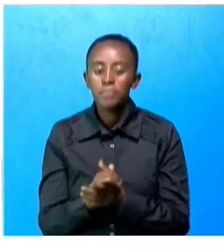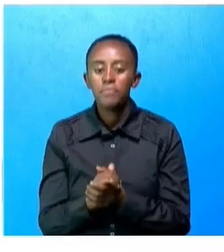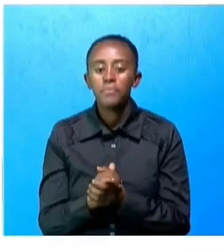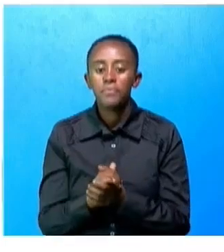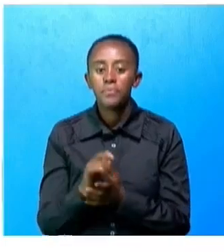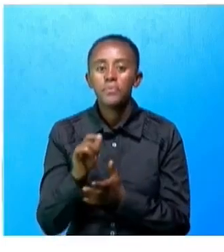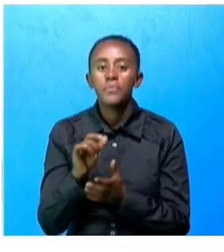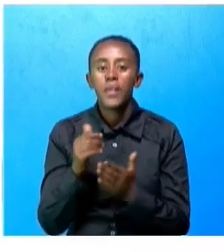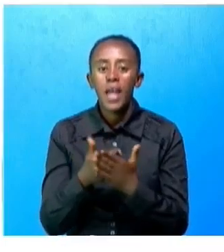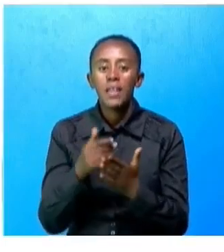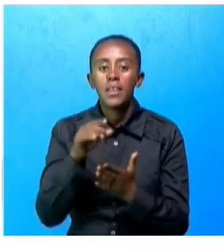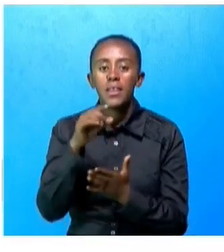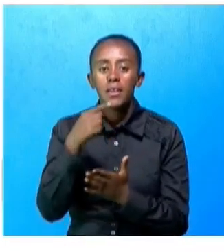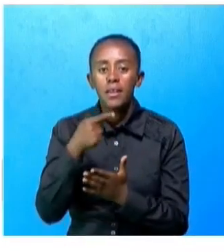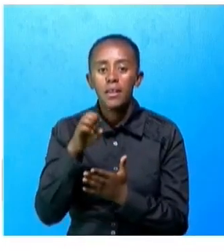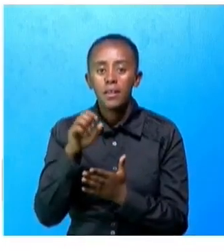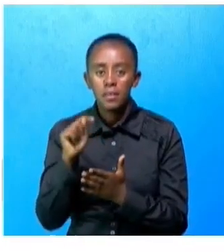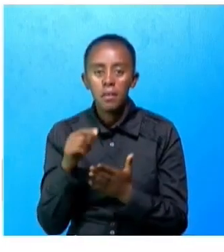get